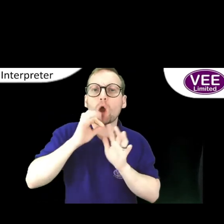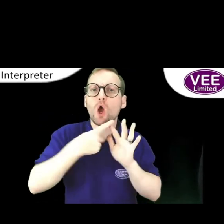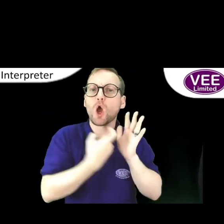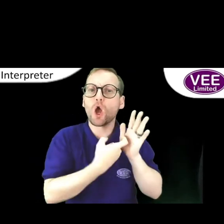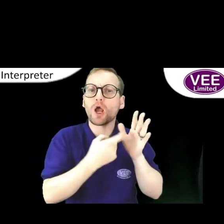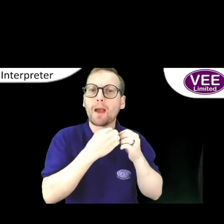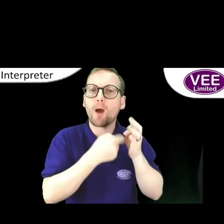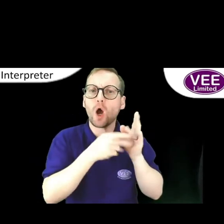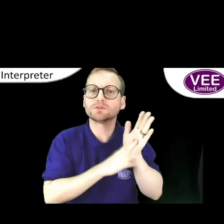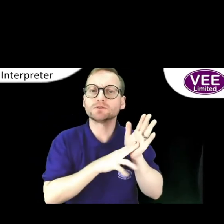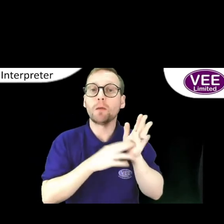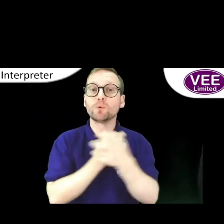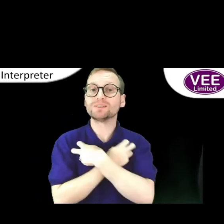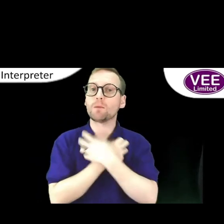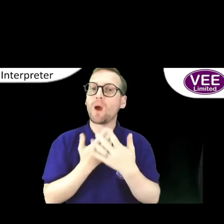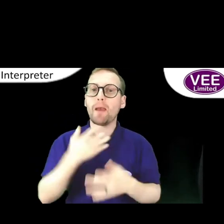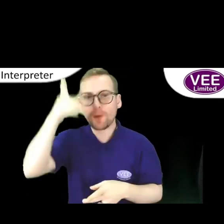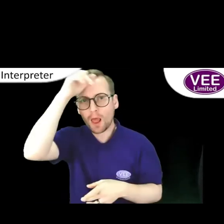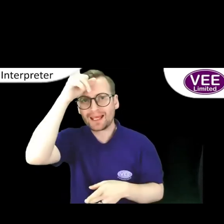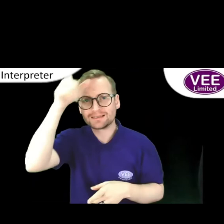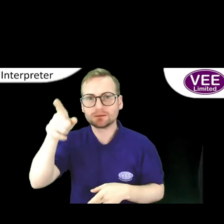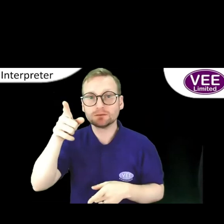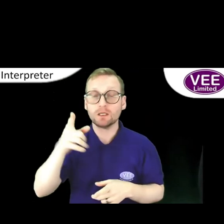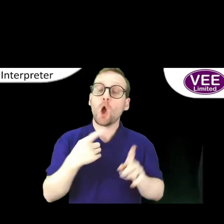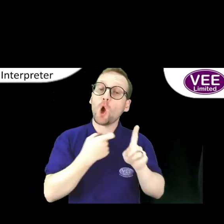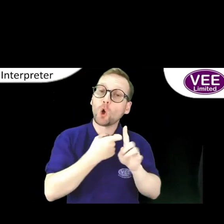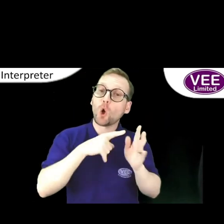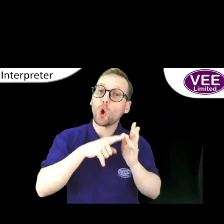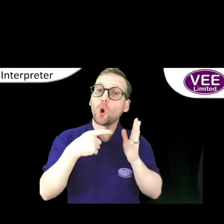Berlin. Since 2011, Kurbaj